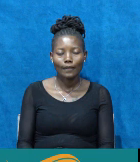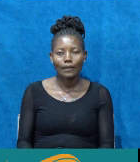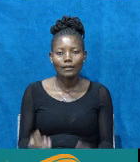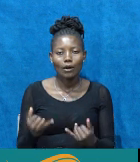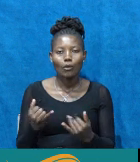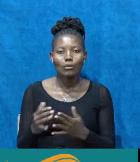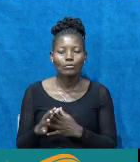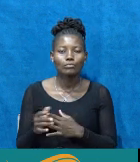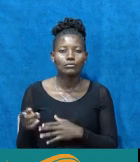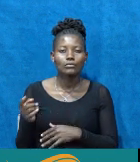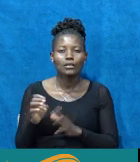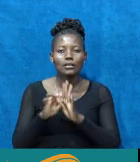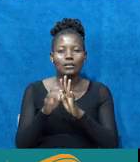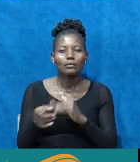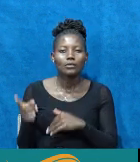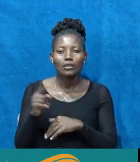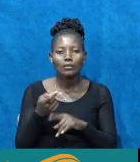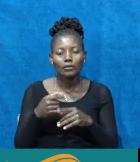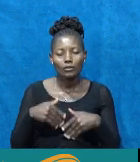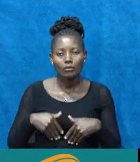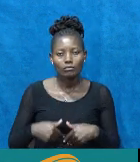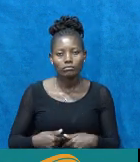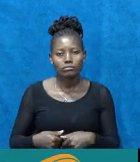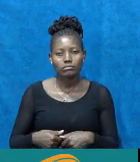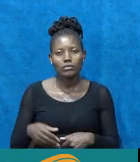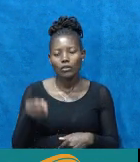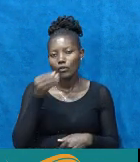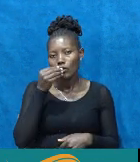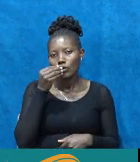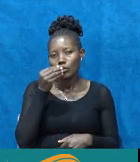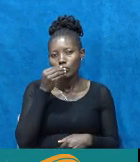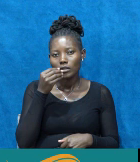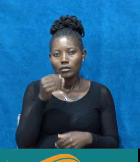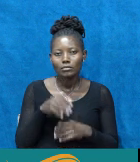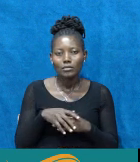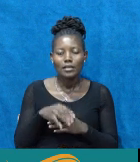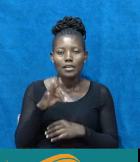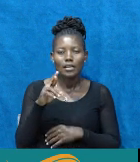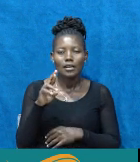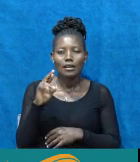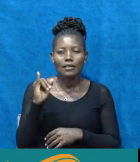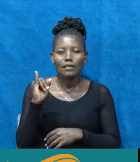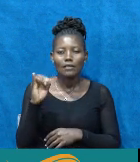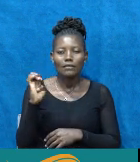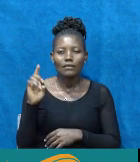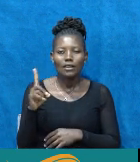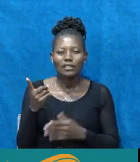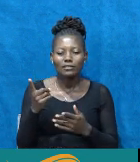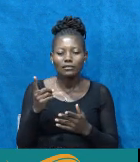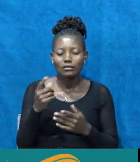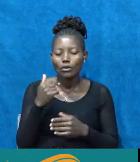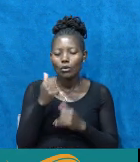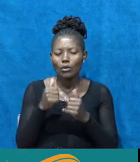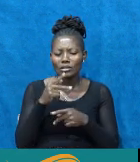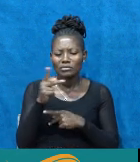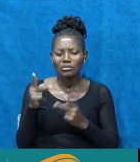So saturated and trans fats, especially coming from very fatty foods, foods that have been deep fried, processed